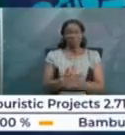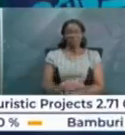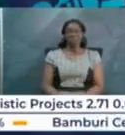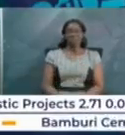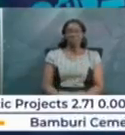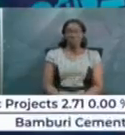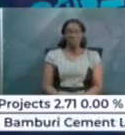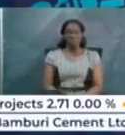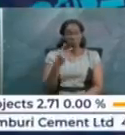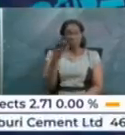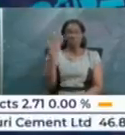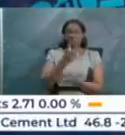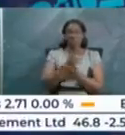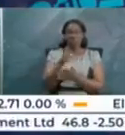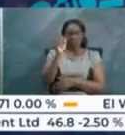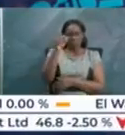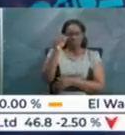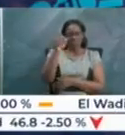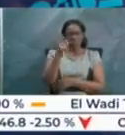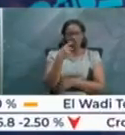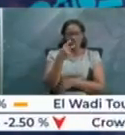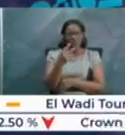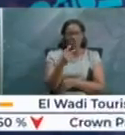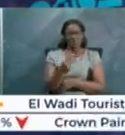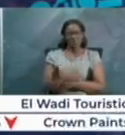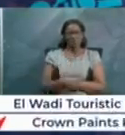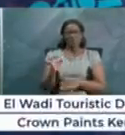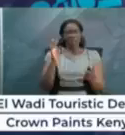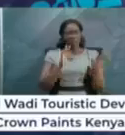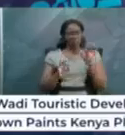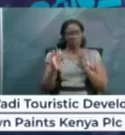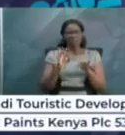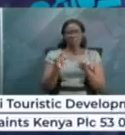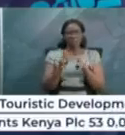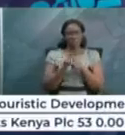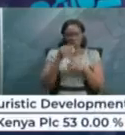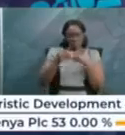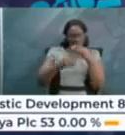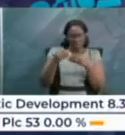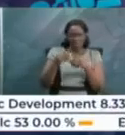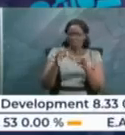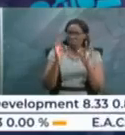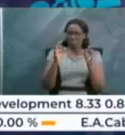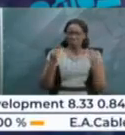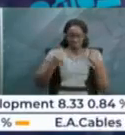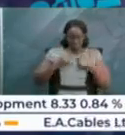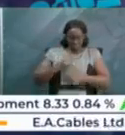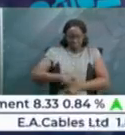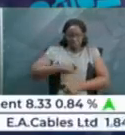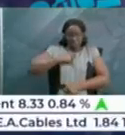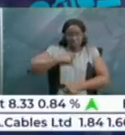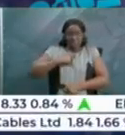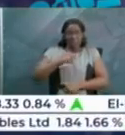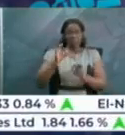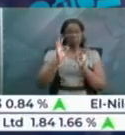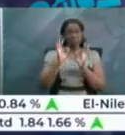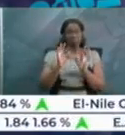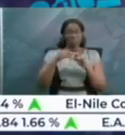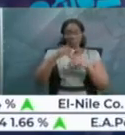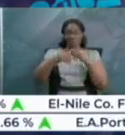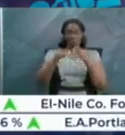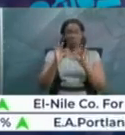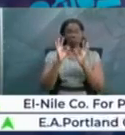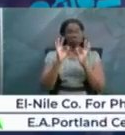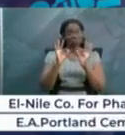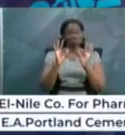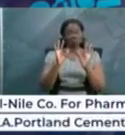saw it last week with the model trying it on and stuff like that. Such a trendy piece of jacket. I know. Look itself. The materials are good, like really